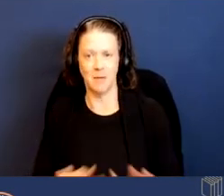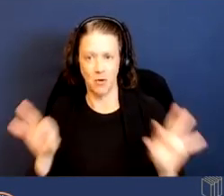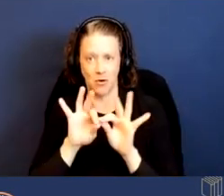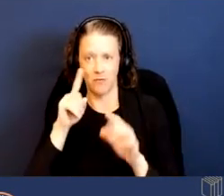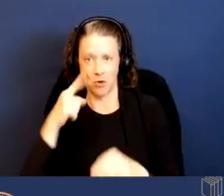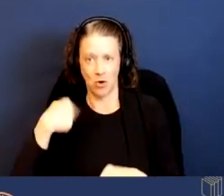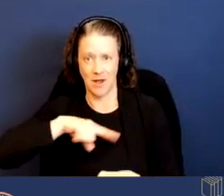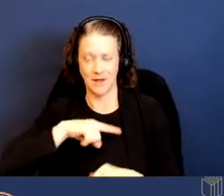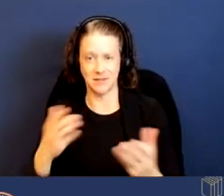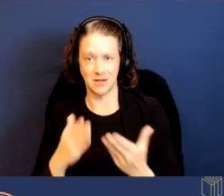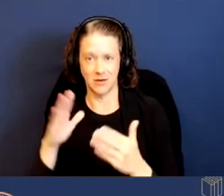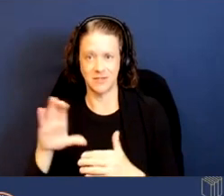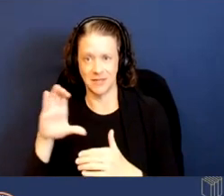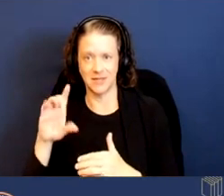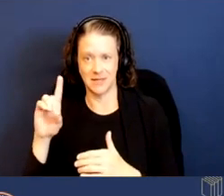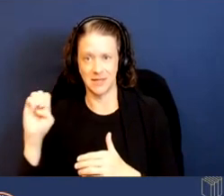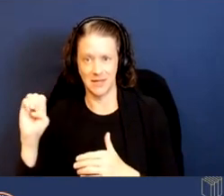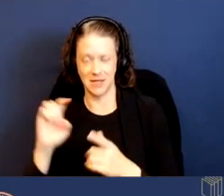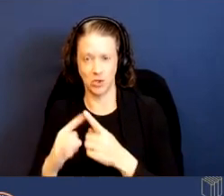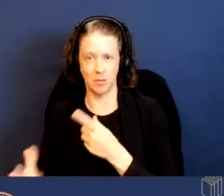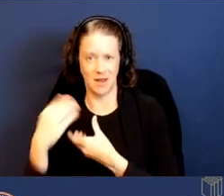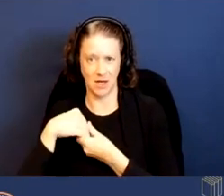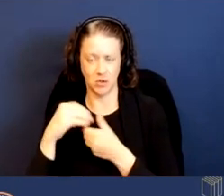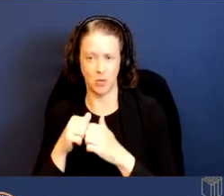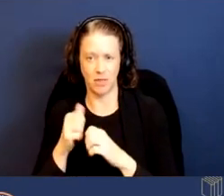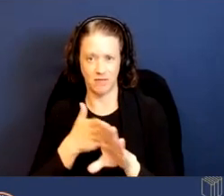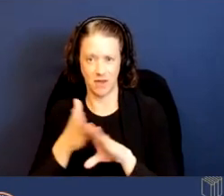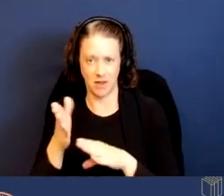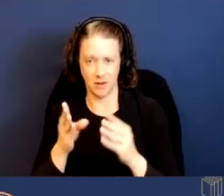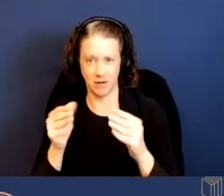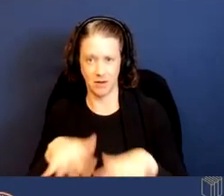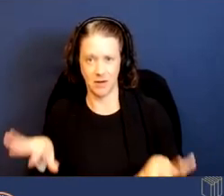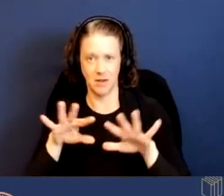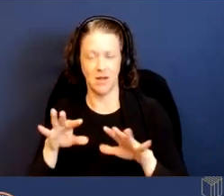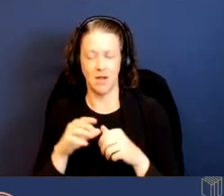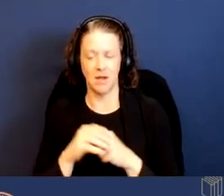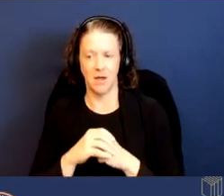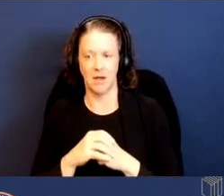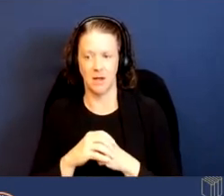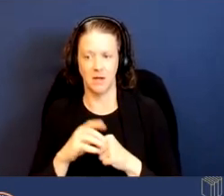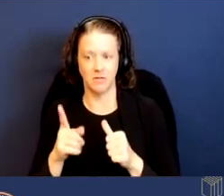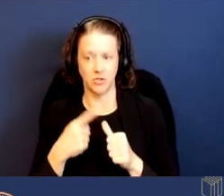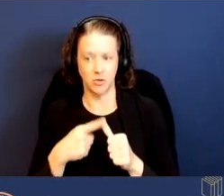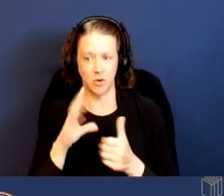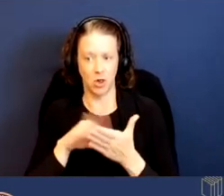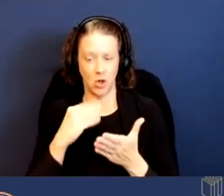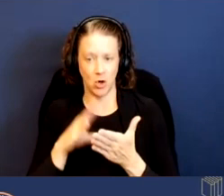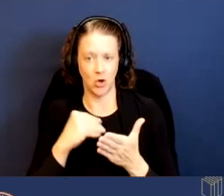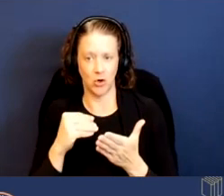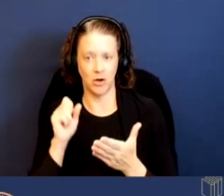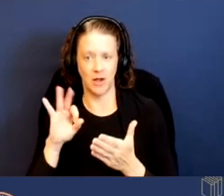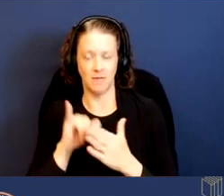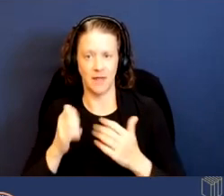CDE to remain engaged, with the field, to one, learn of sort of the